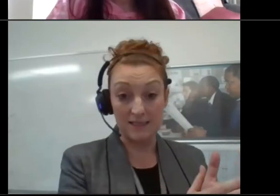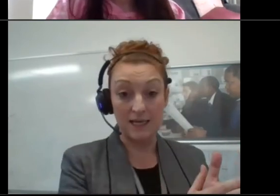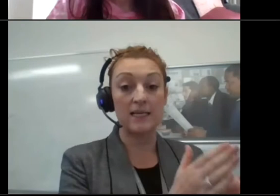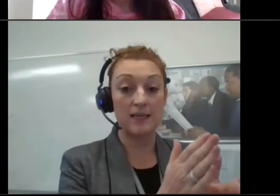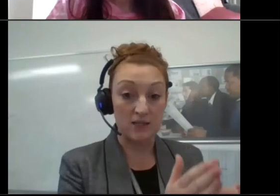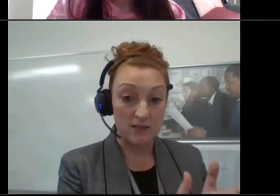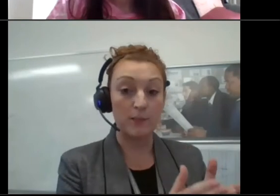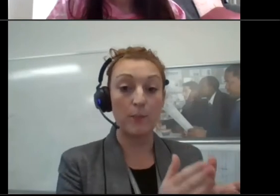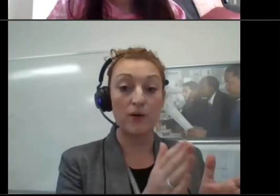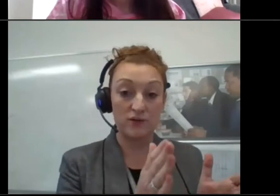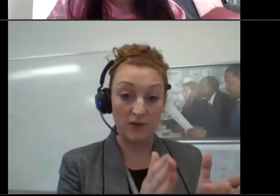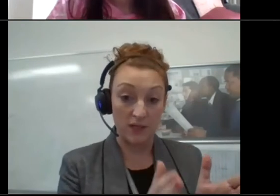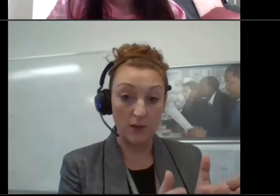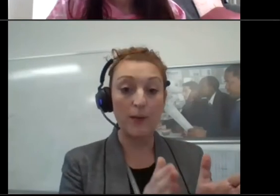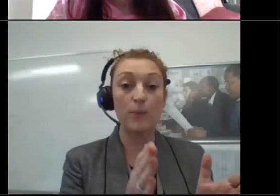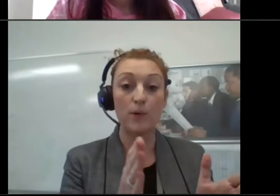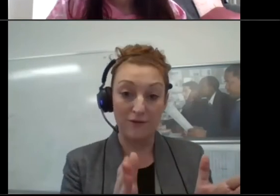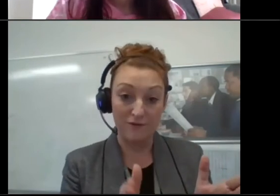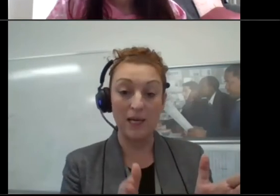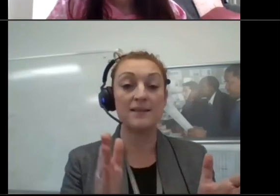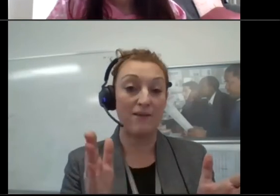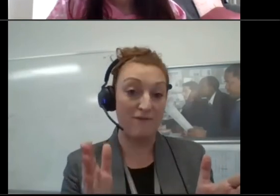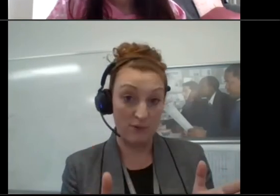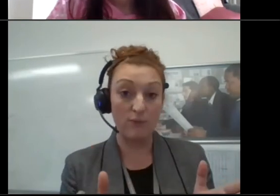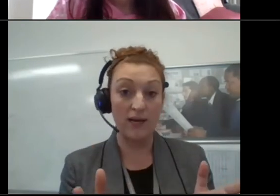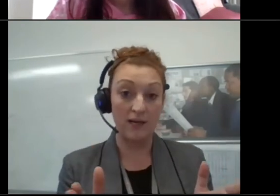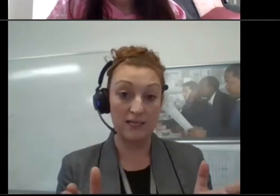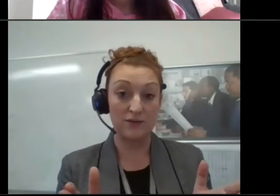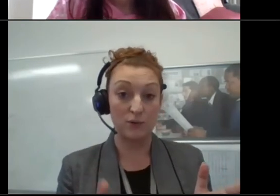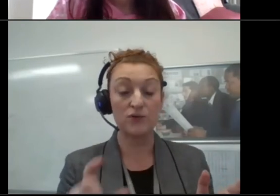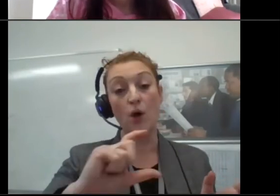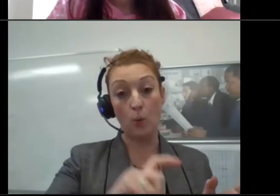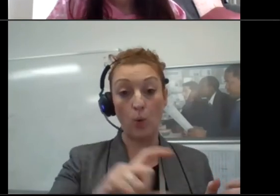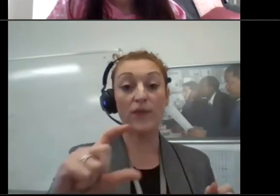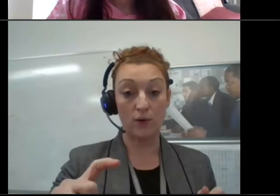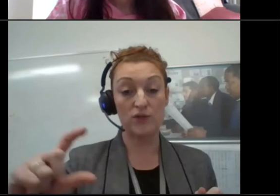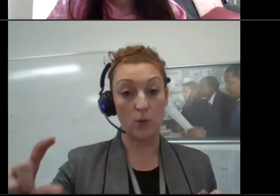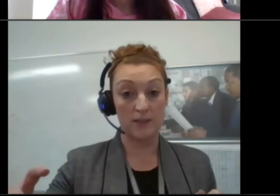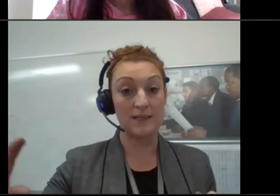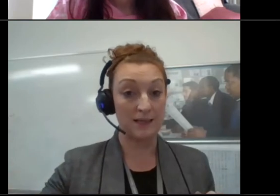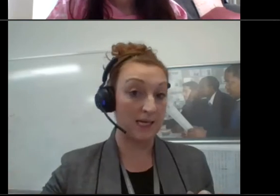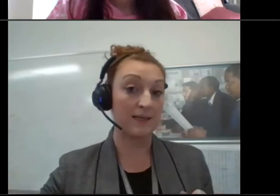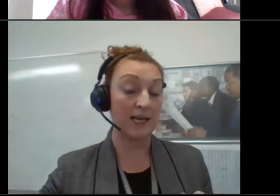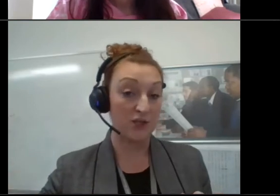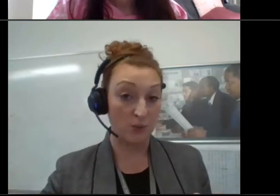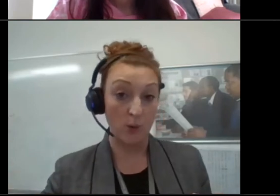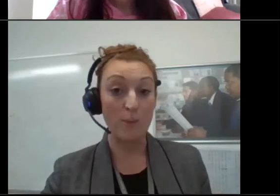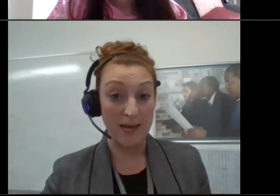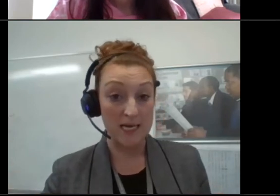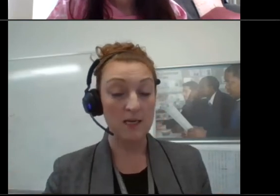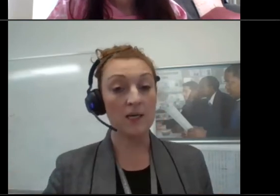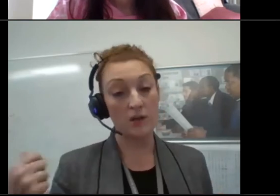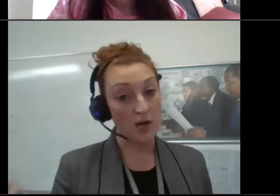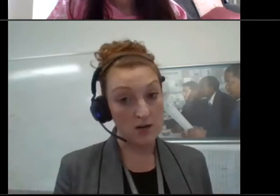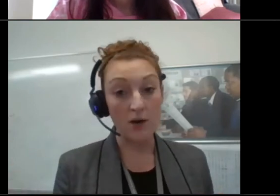policy that escalates and signposts for young people and families at very regular intervals what the consequences and the